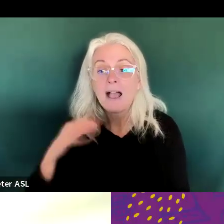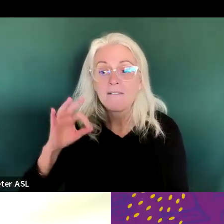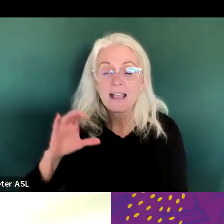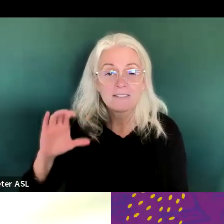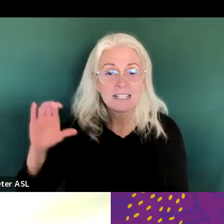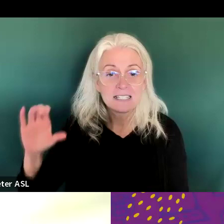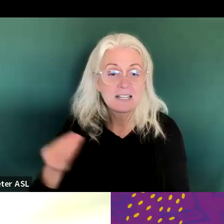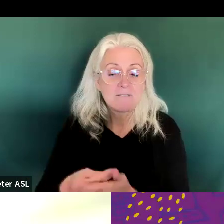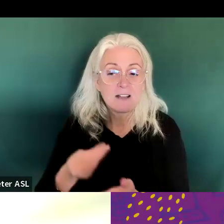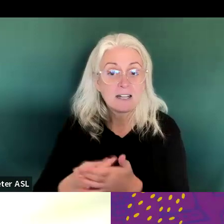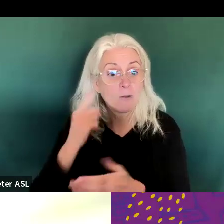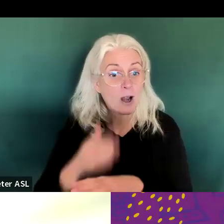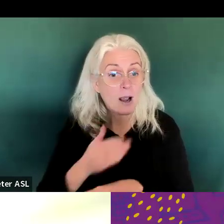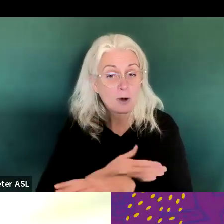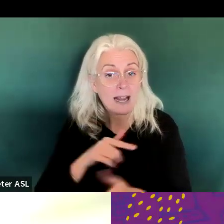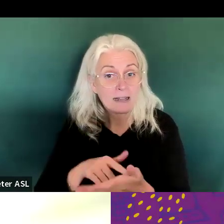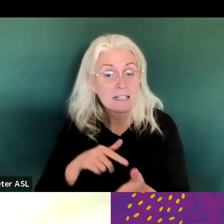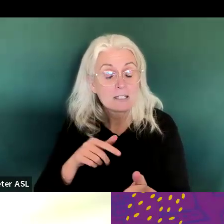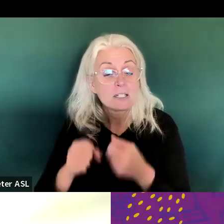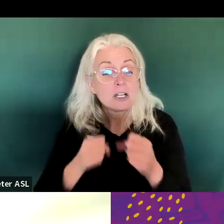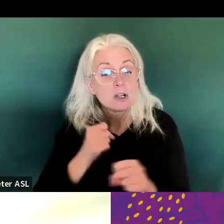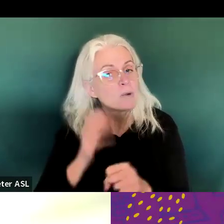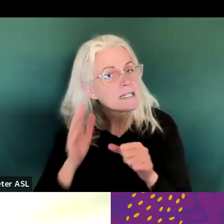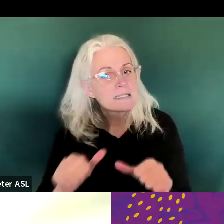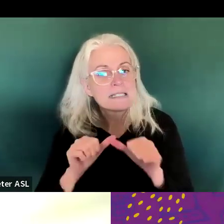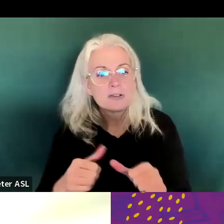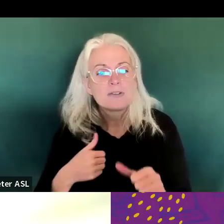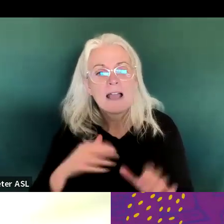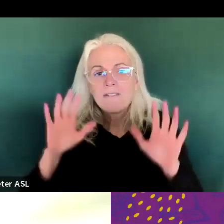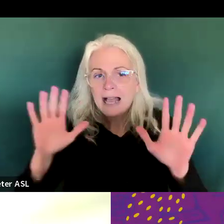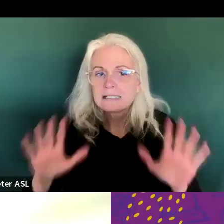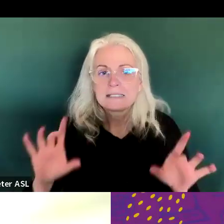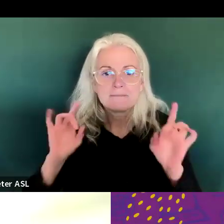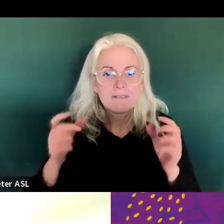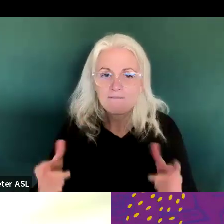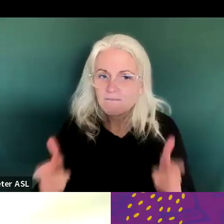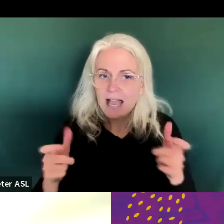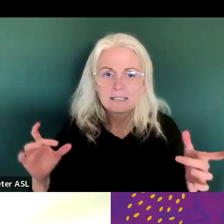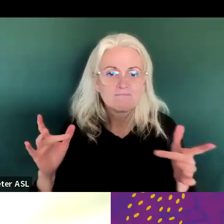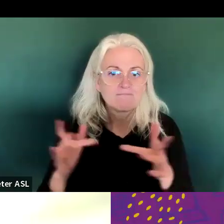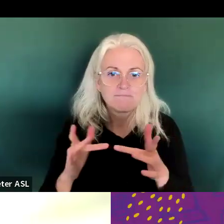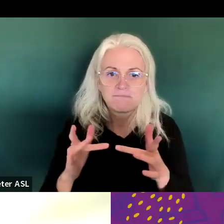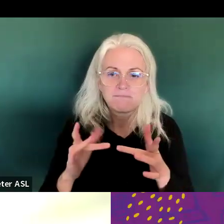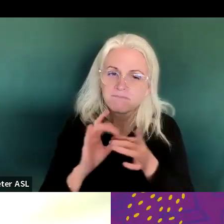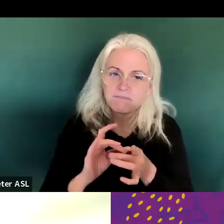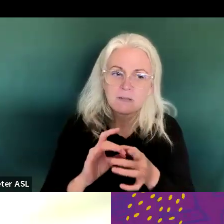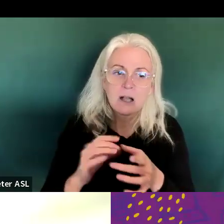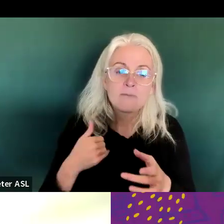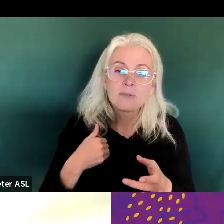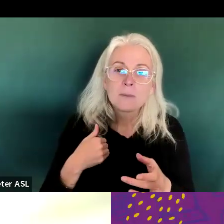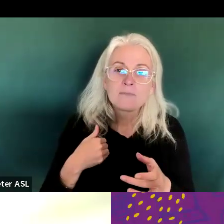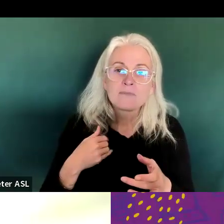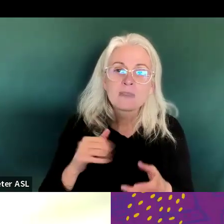an upgrade this year. So we'll continue to have excellent connectivity speeds. We got